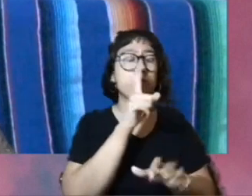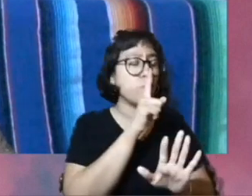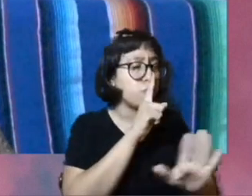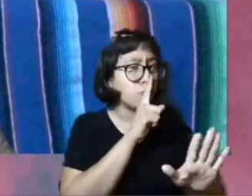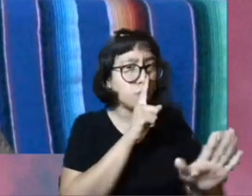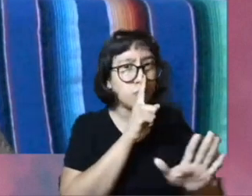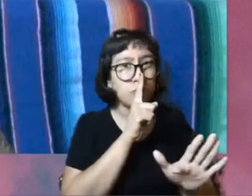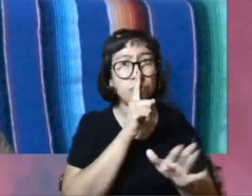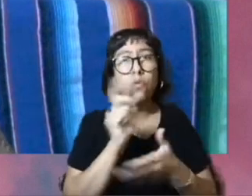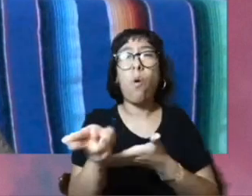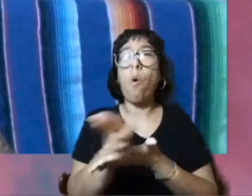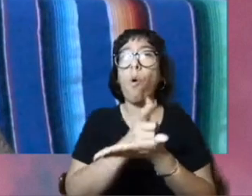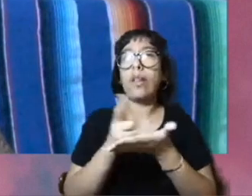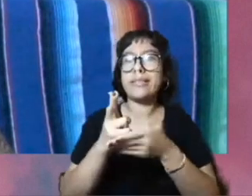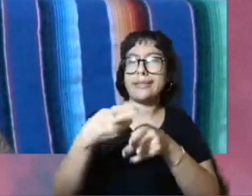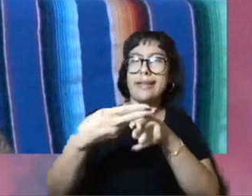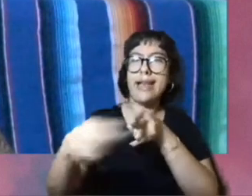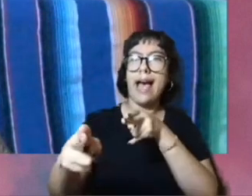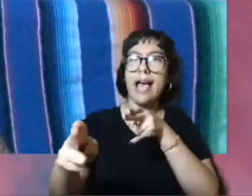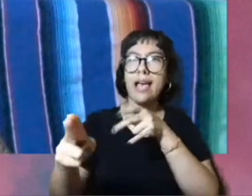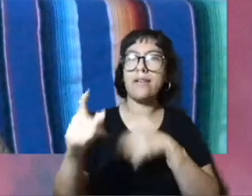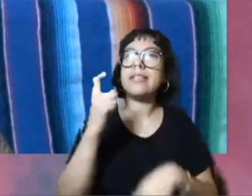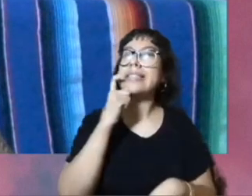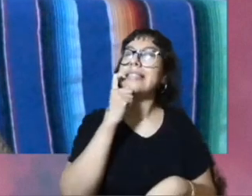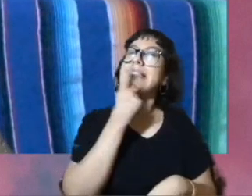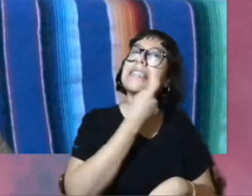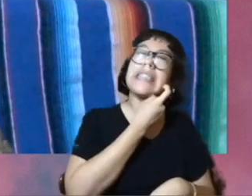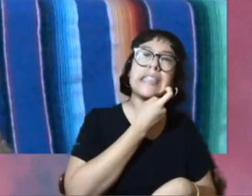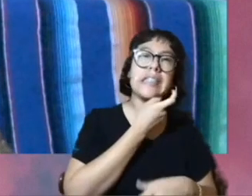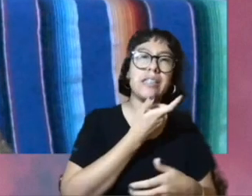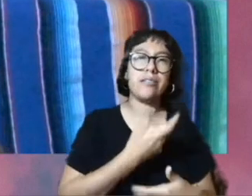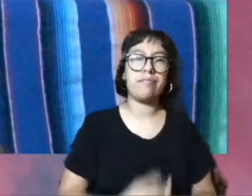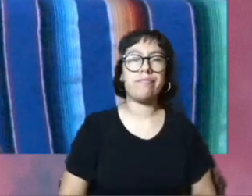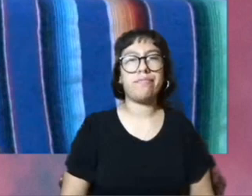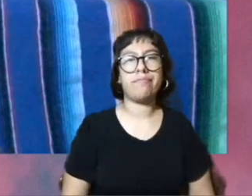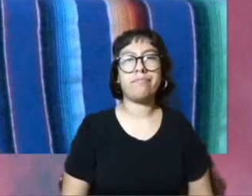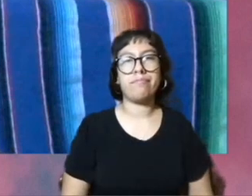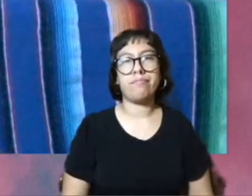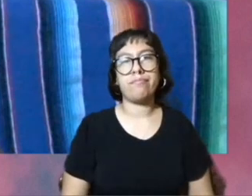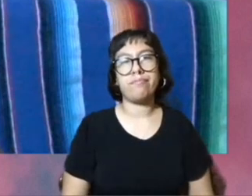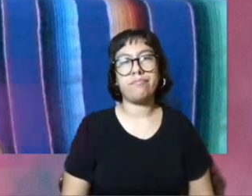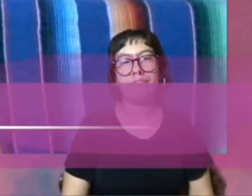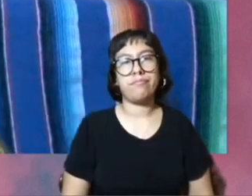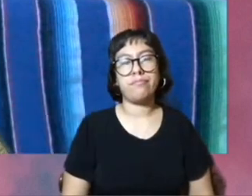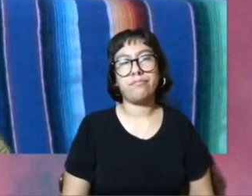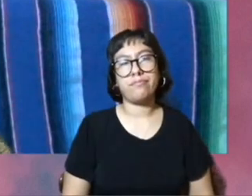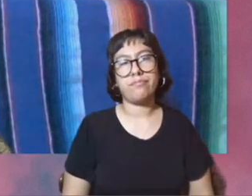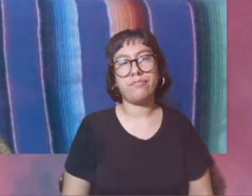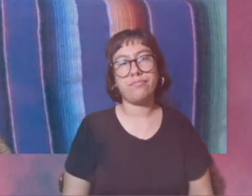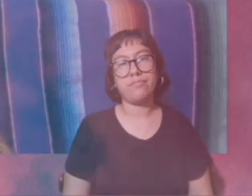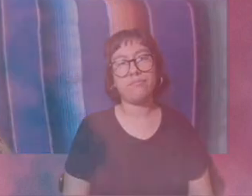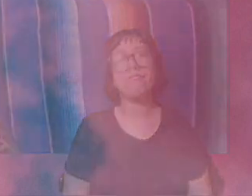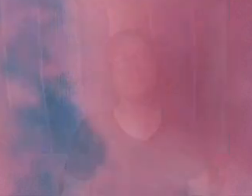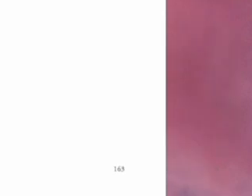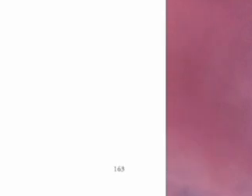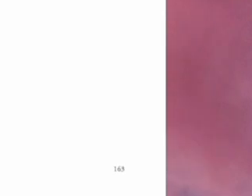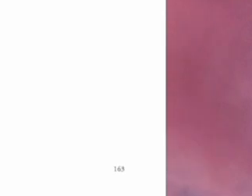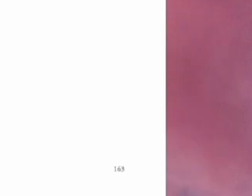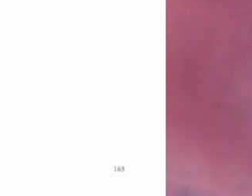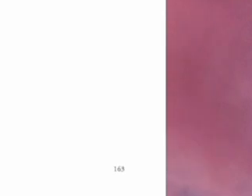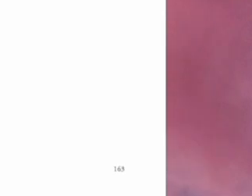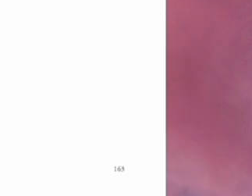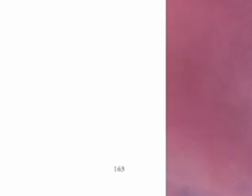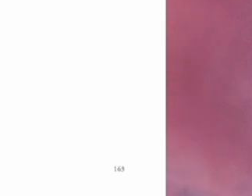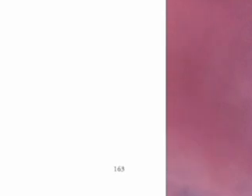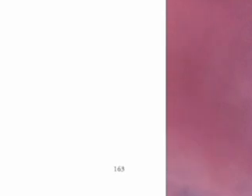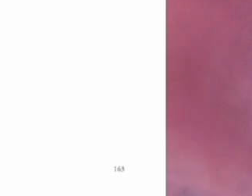as the knife in her teeth. I've been down, I've been depressed, but I'm okay now. I've been doubted and discouraged, I'm just trying to make